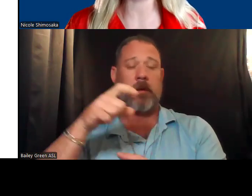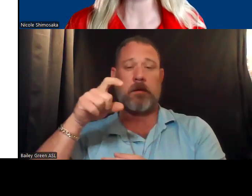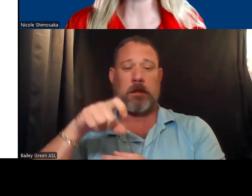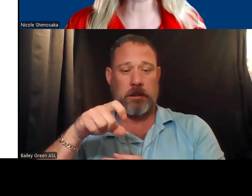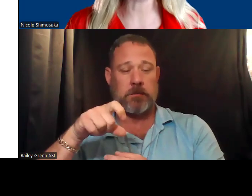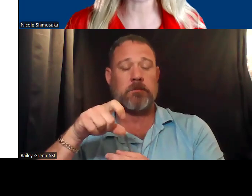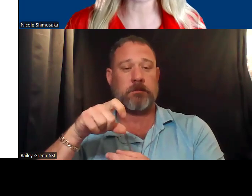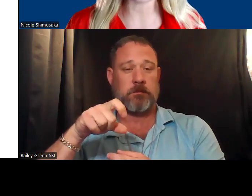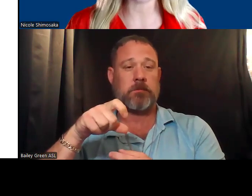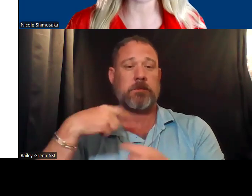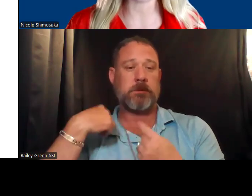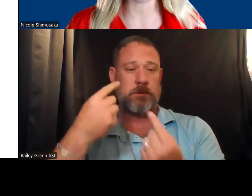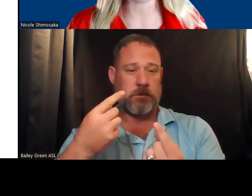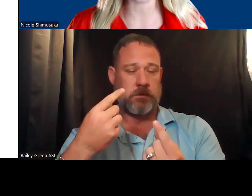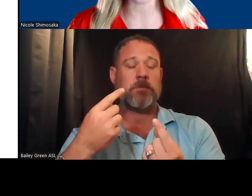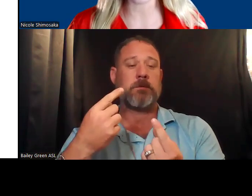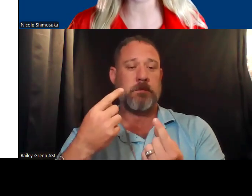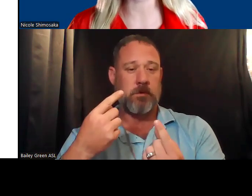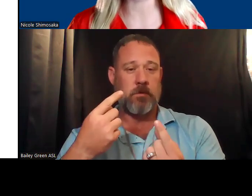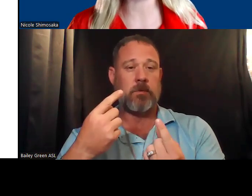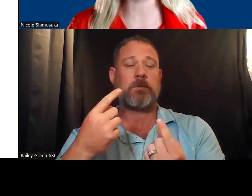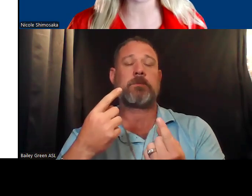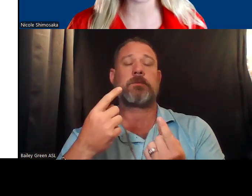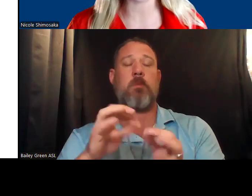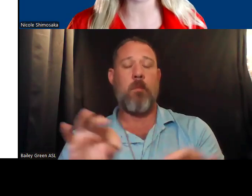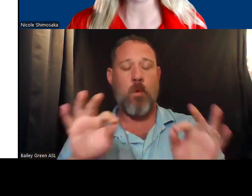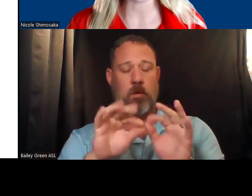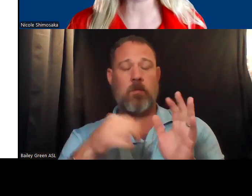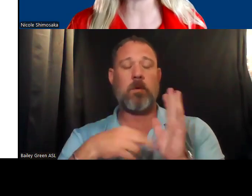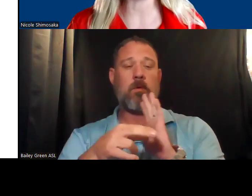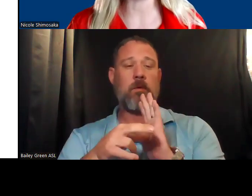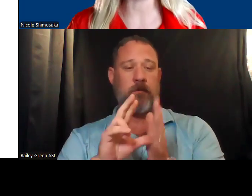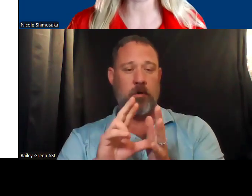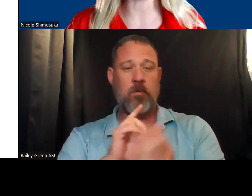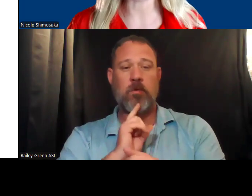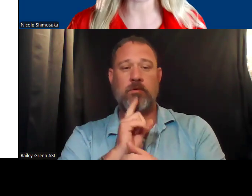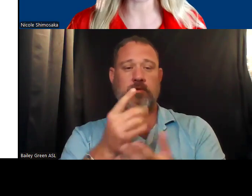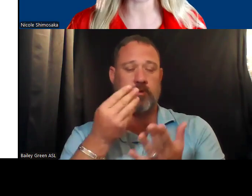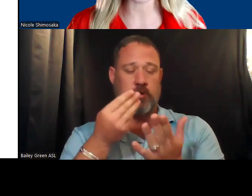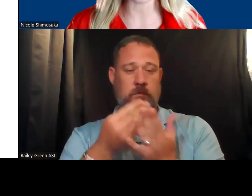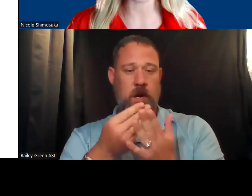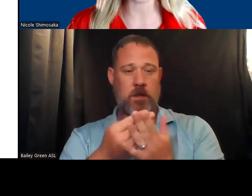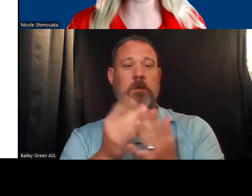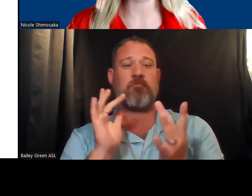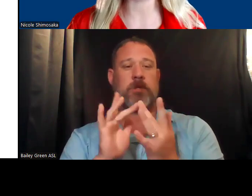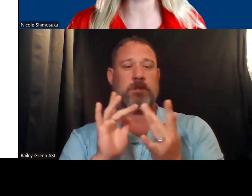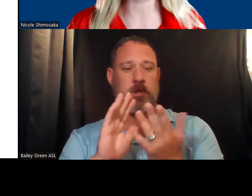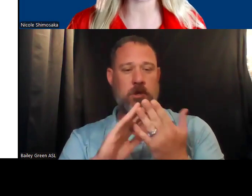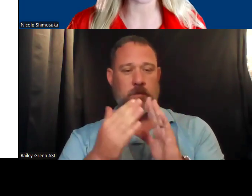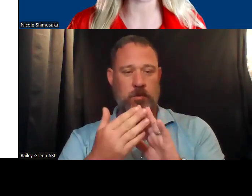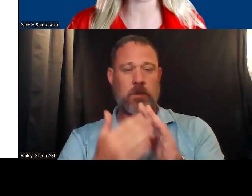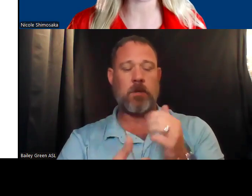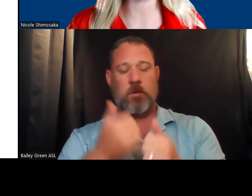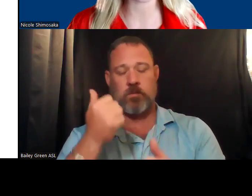formula since the last iteration. So it was high time that we did this review and we ensure that the dollars are reaching the communities that need